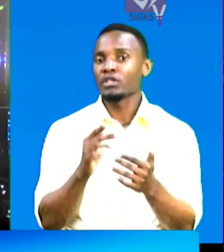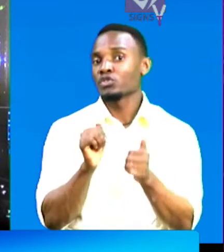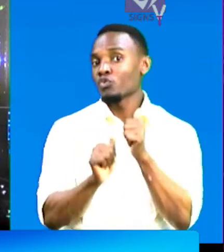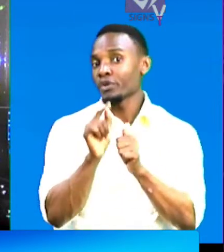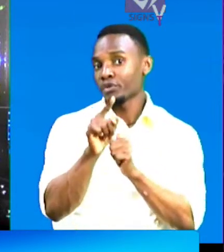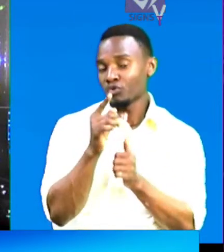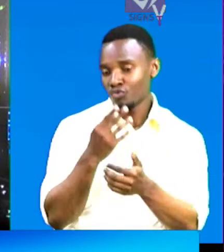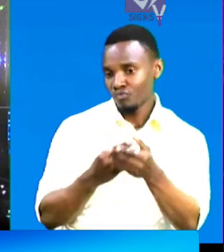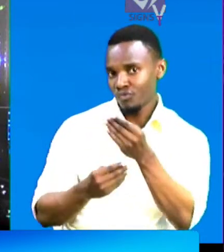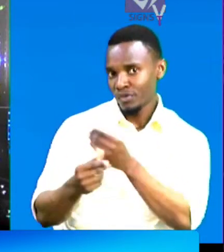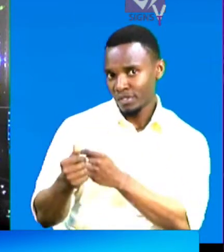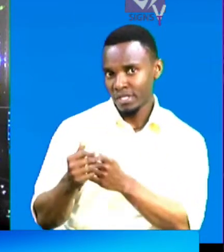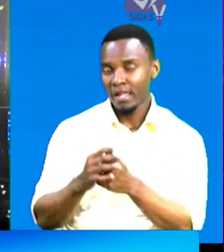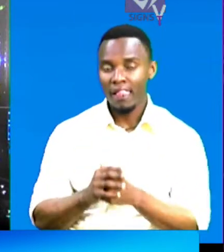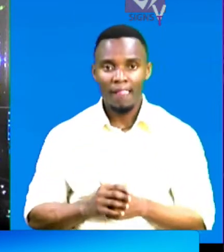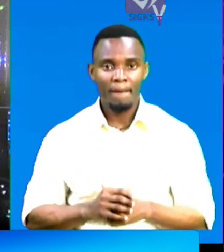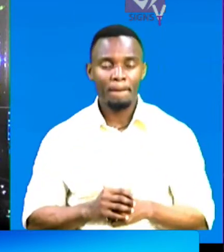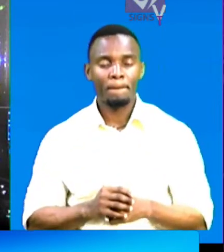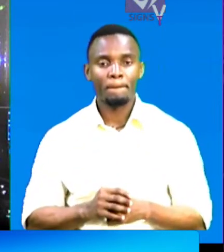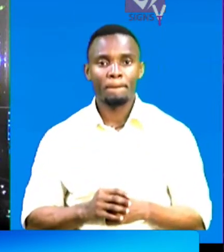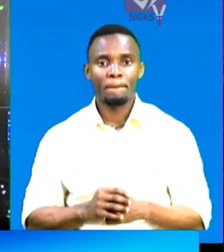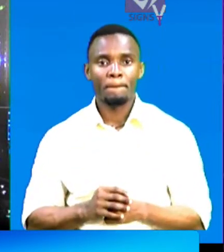that you sell? Alright?